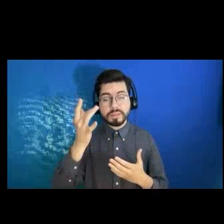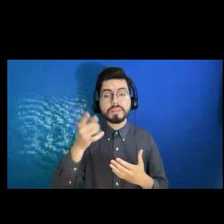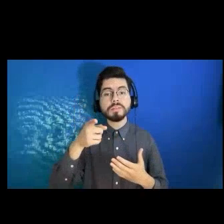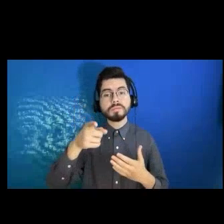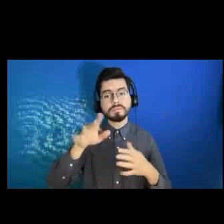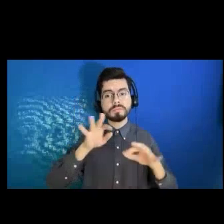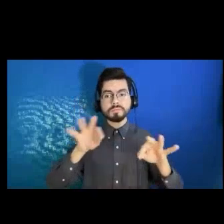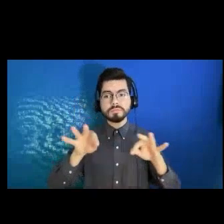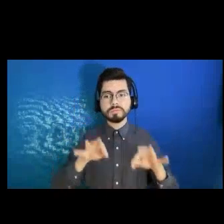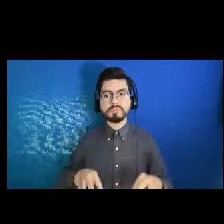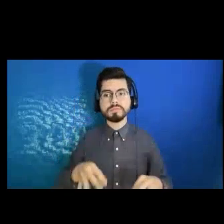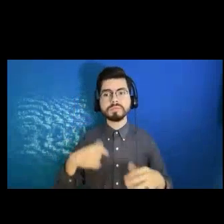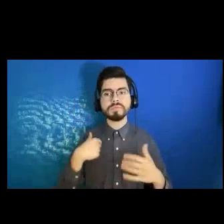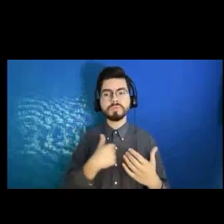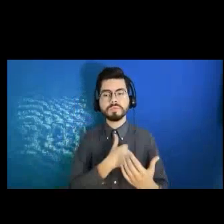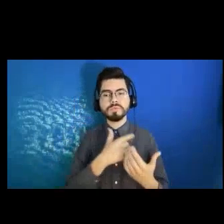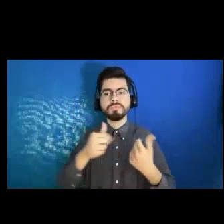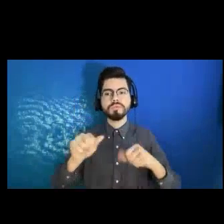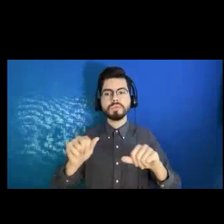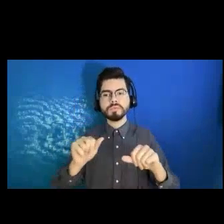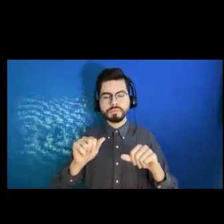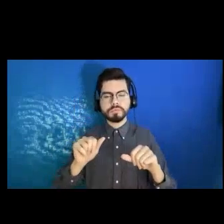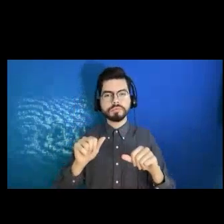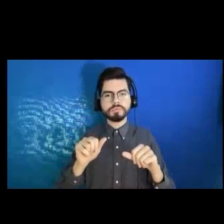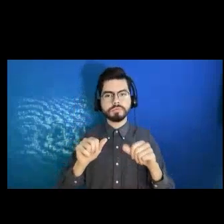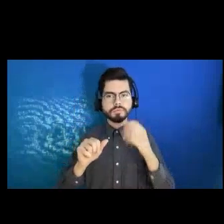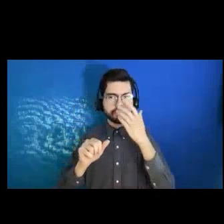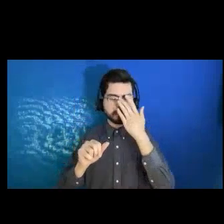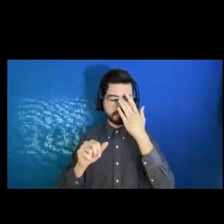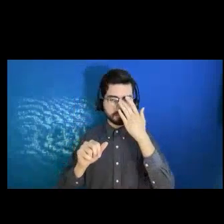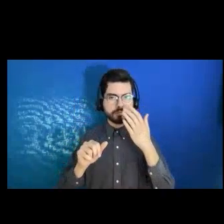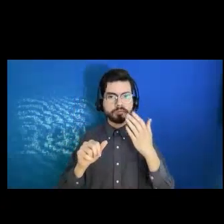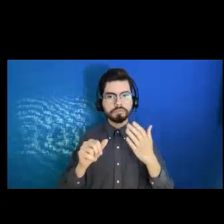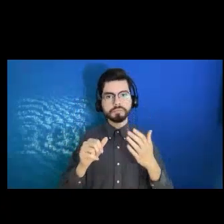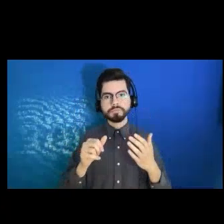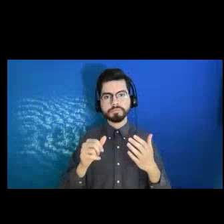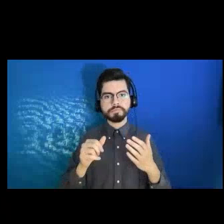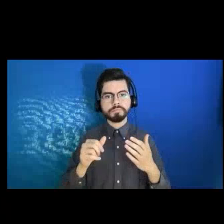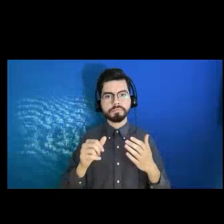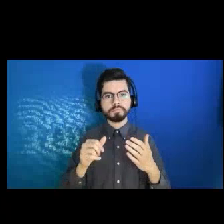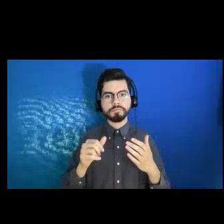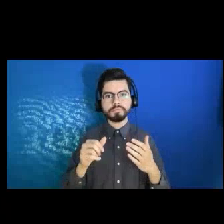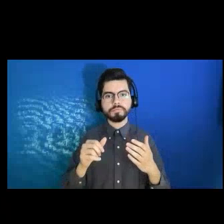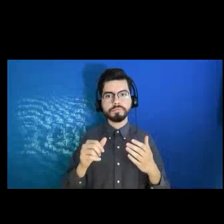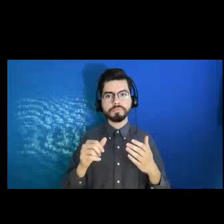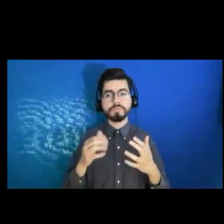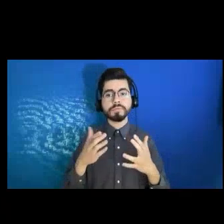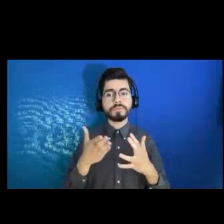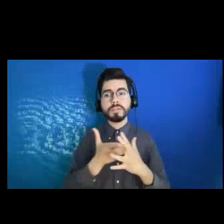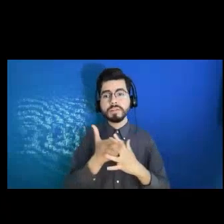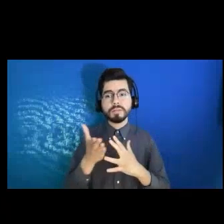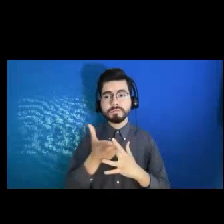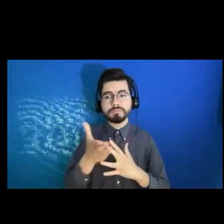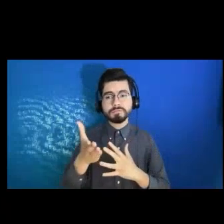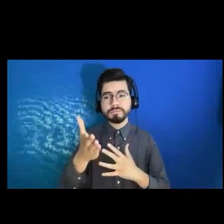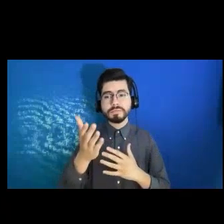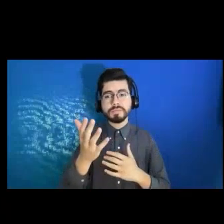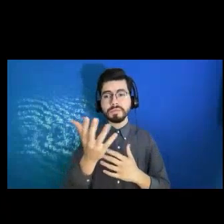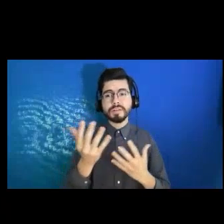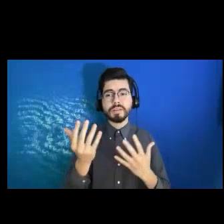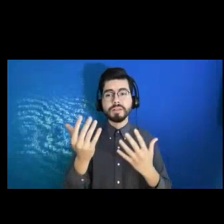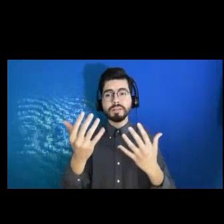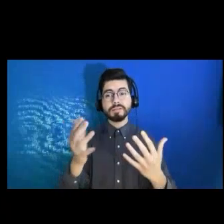we're trying to weave fire over, around, and through when we have fires in the landscape. So that's we call it our